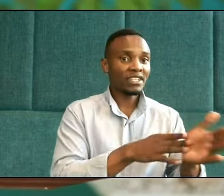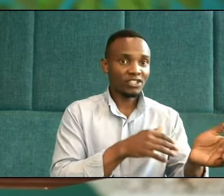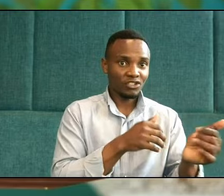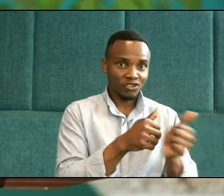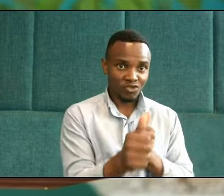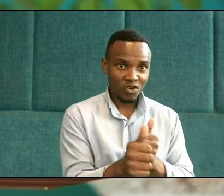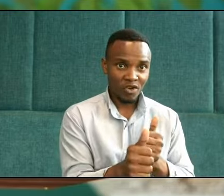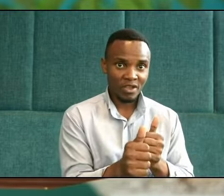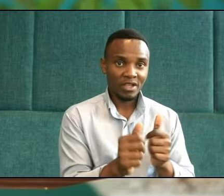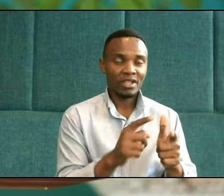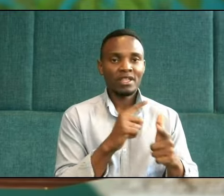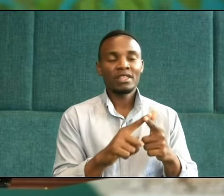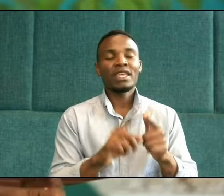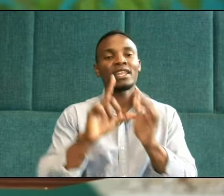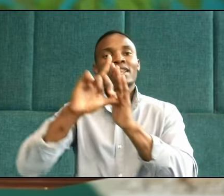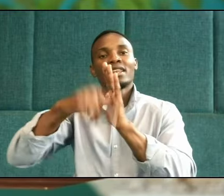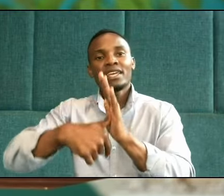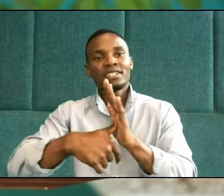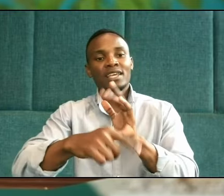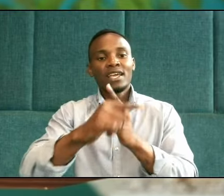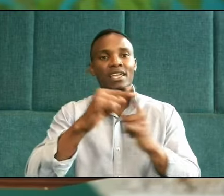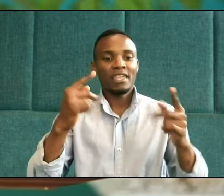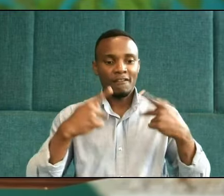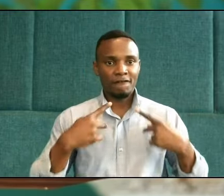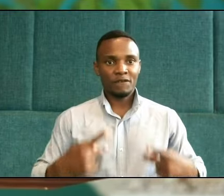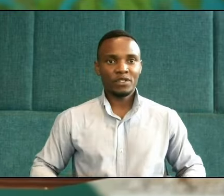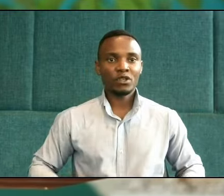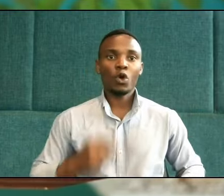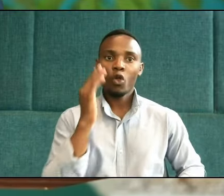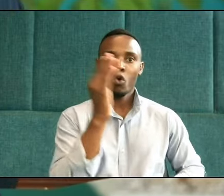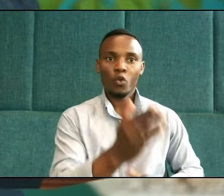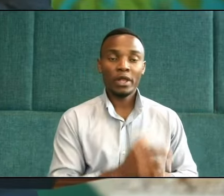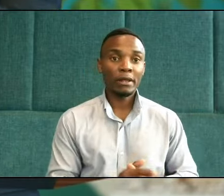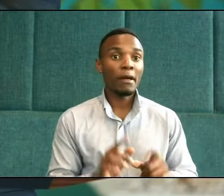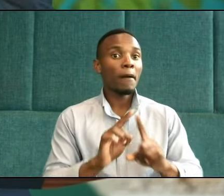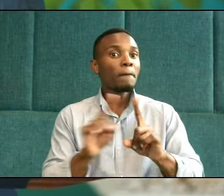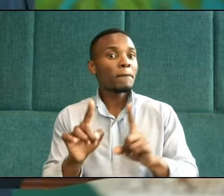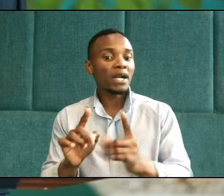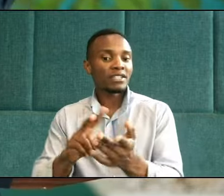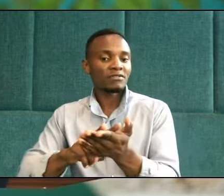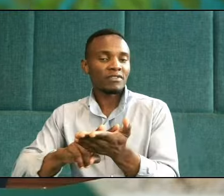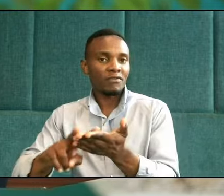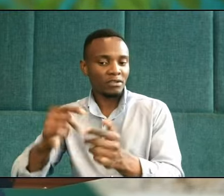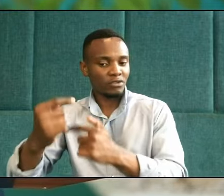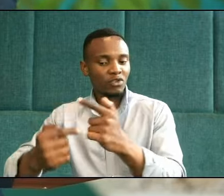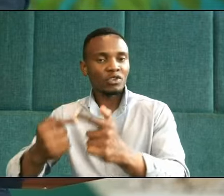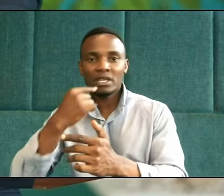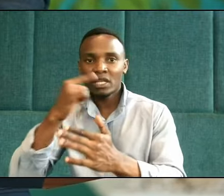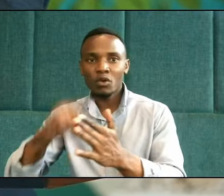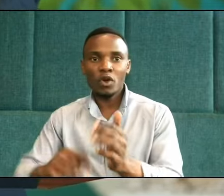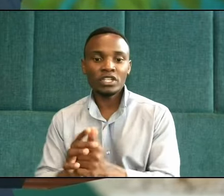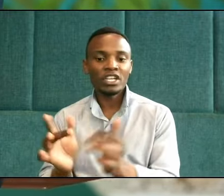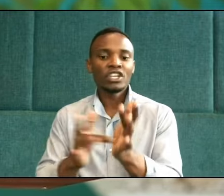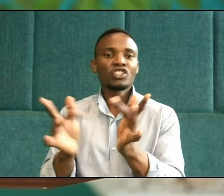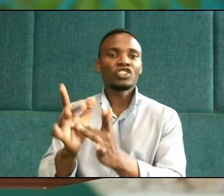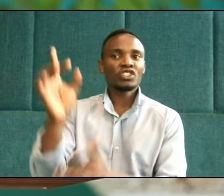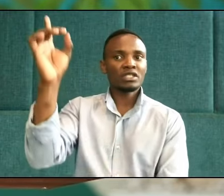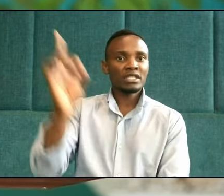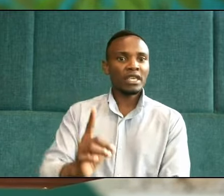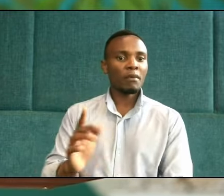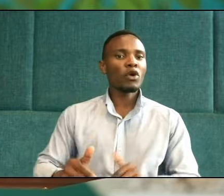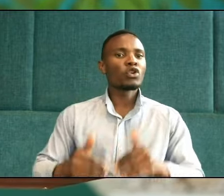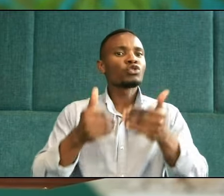them physically. But the same verse says, "But I came so that they may have life and